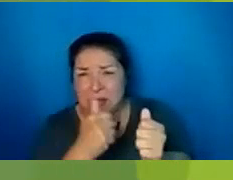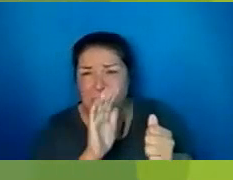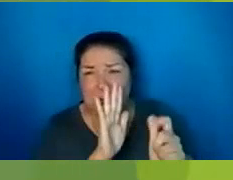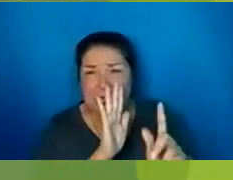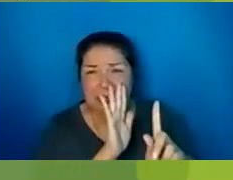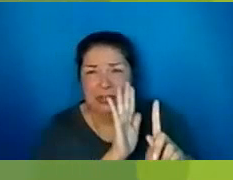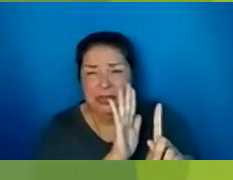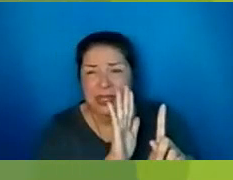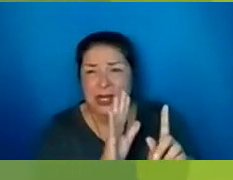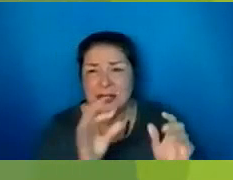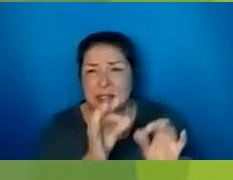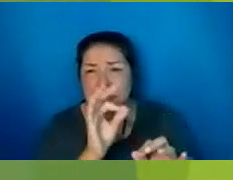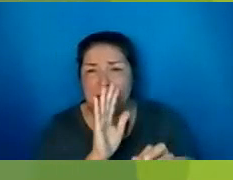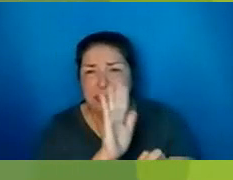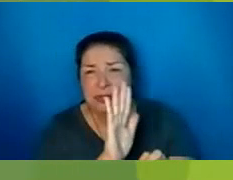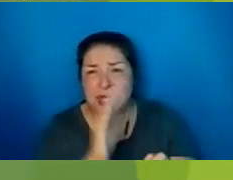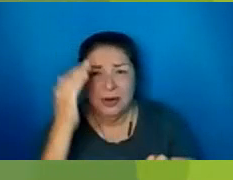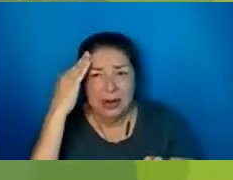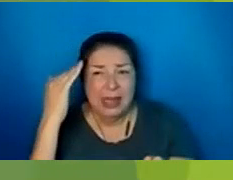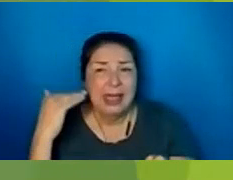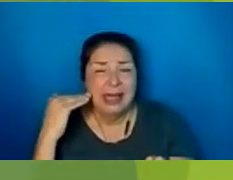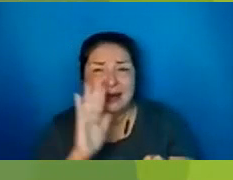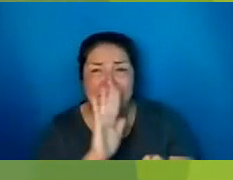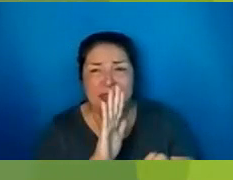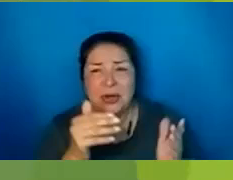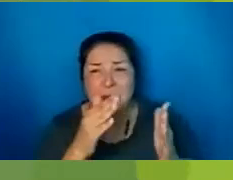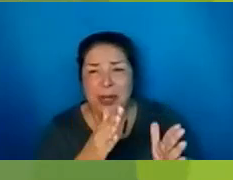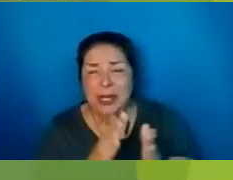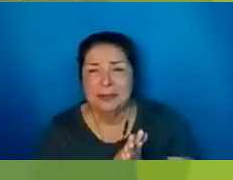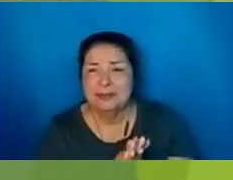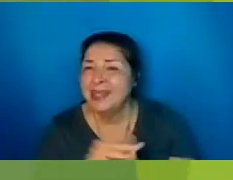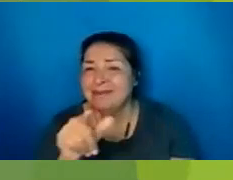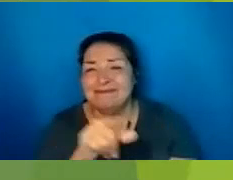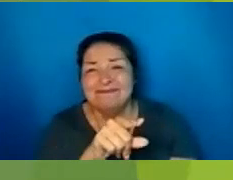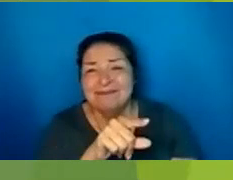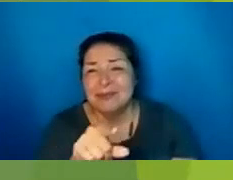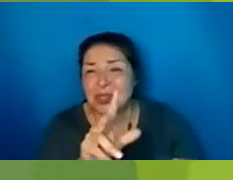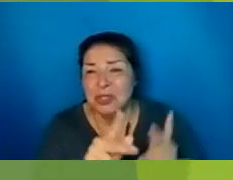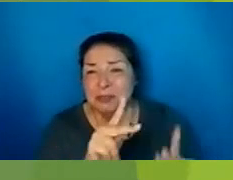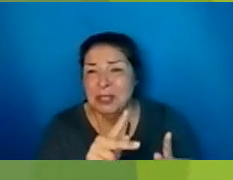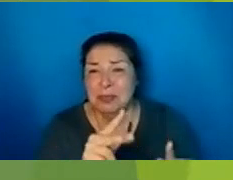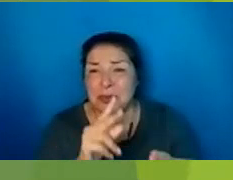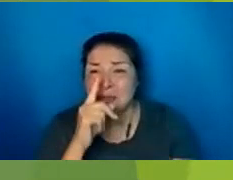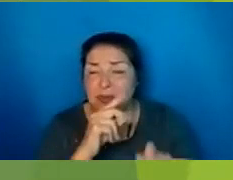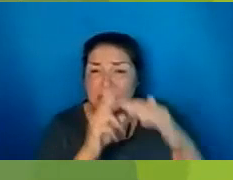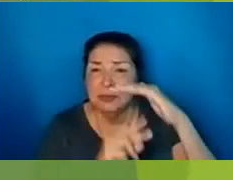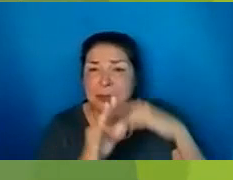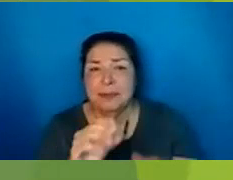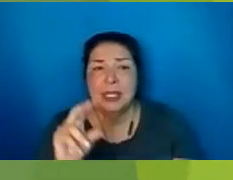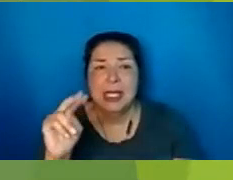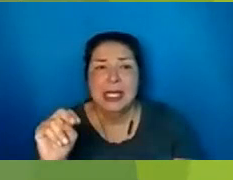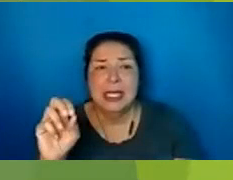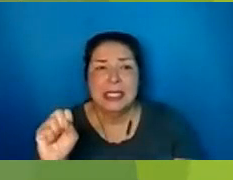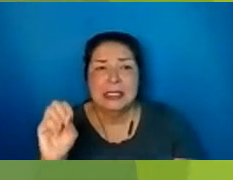head. And he said, they're like, in this case, NASB said